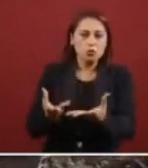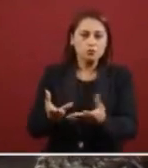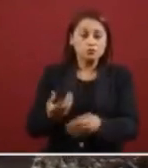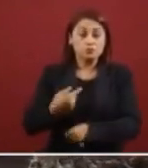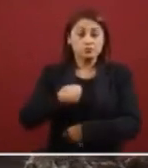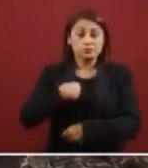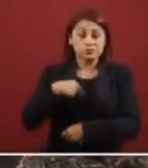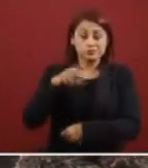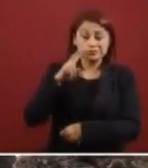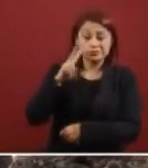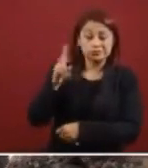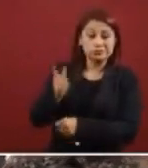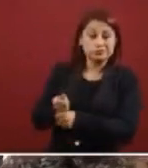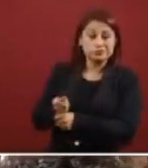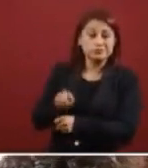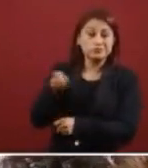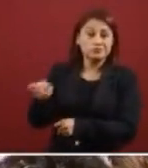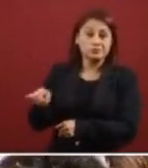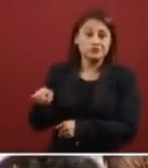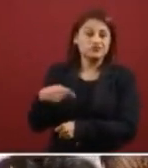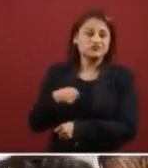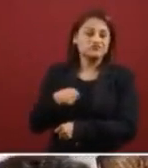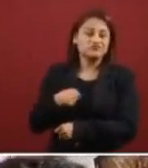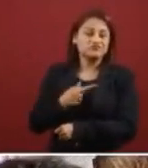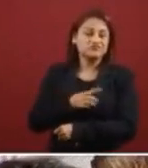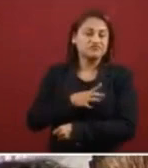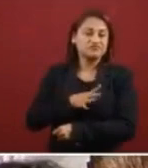I condemn that. Pero, however,